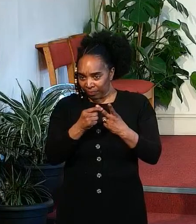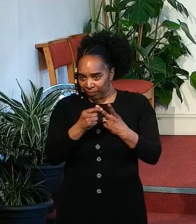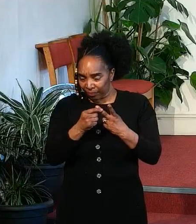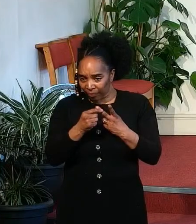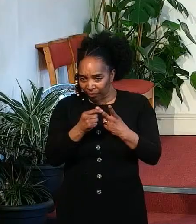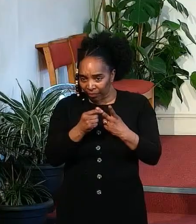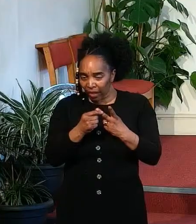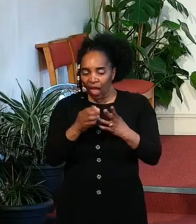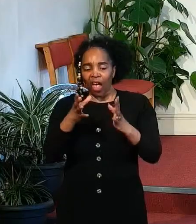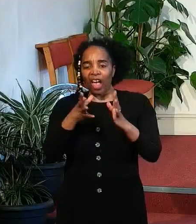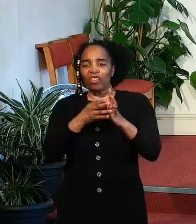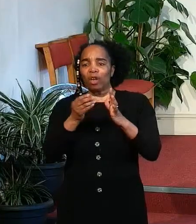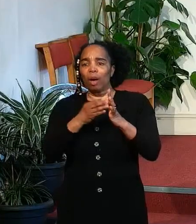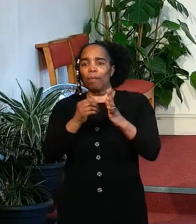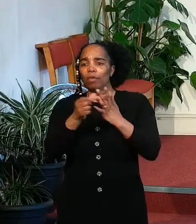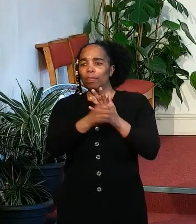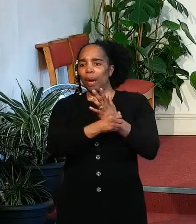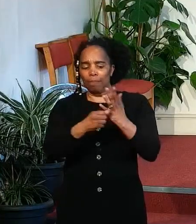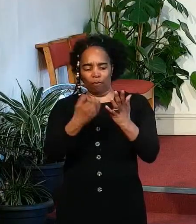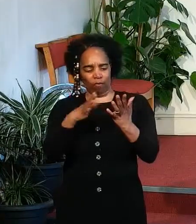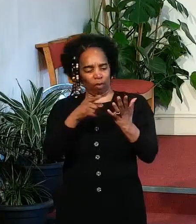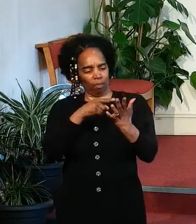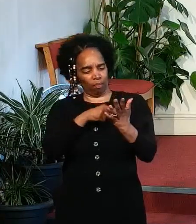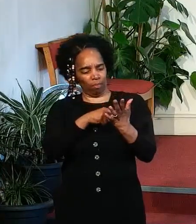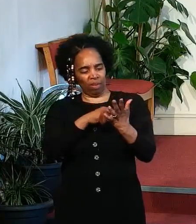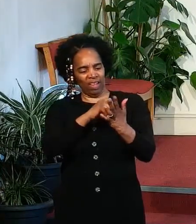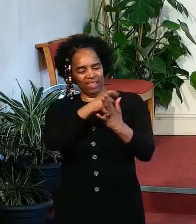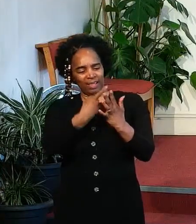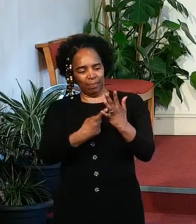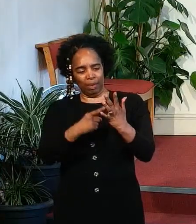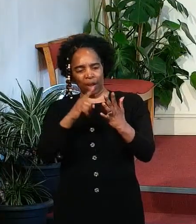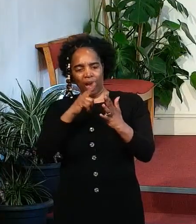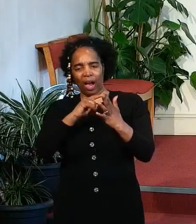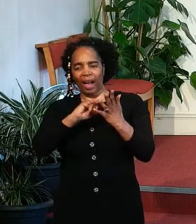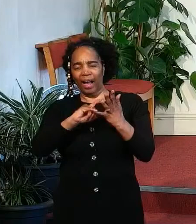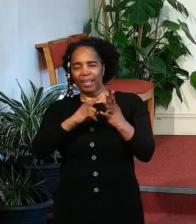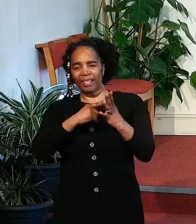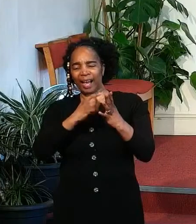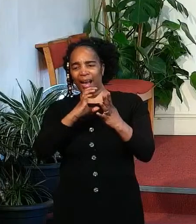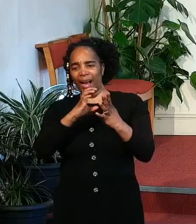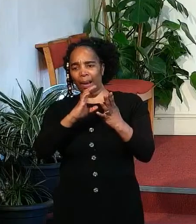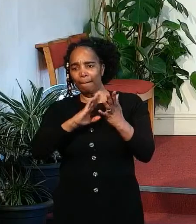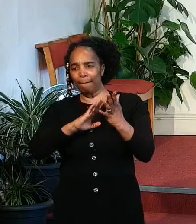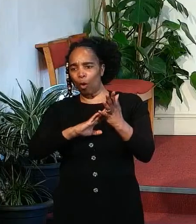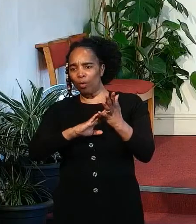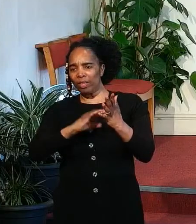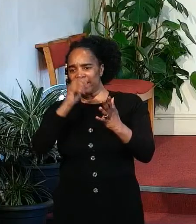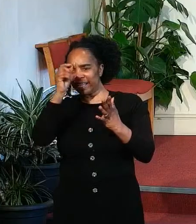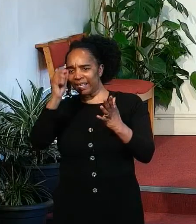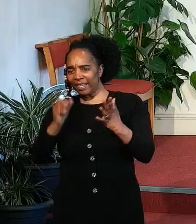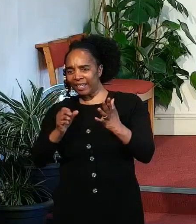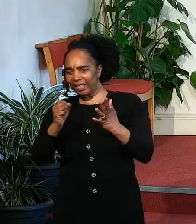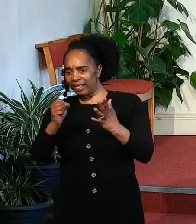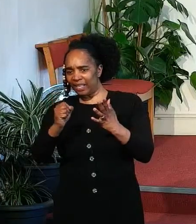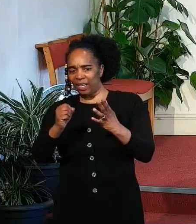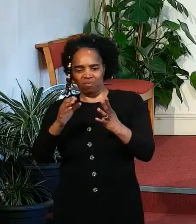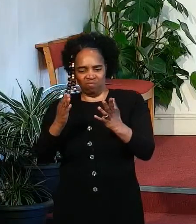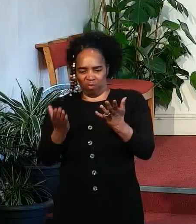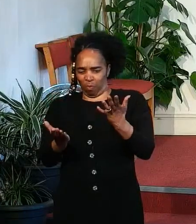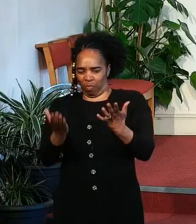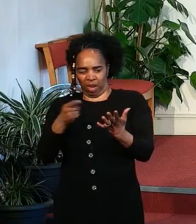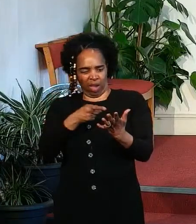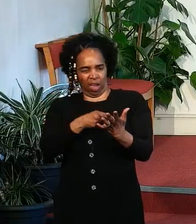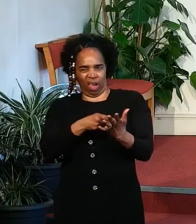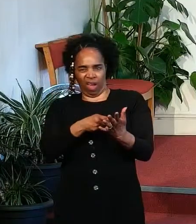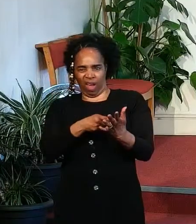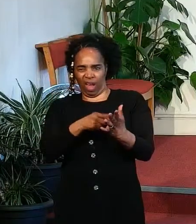that you use from the Bible regarding disabilities do not compare to what GDD, ASD, and autism in